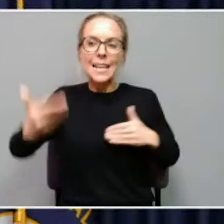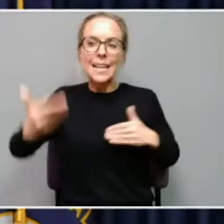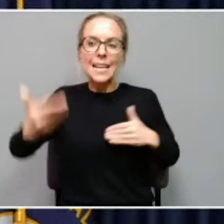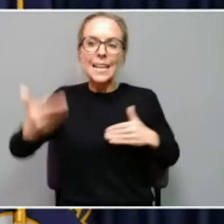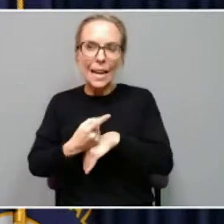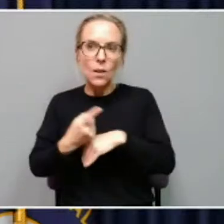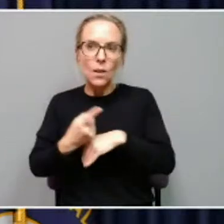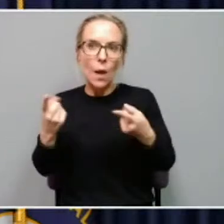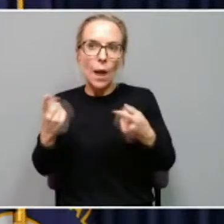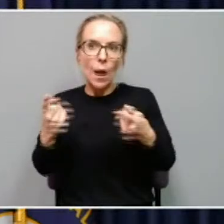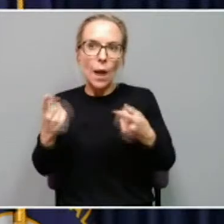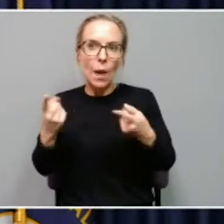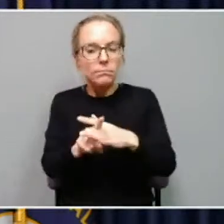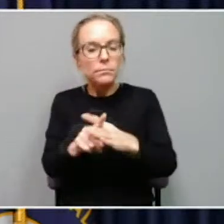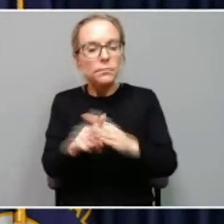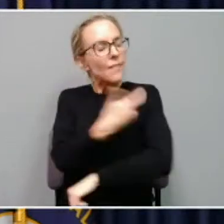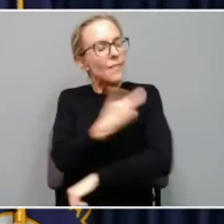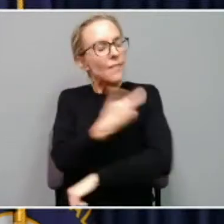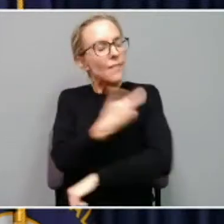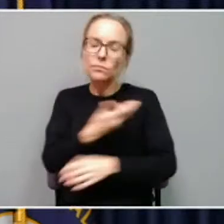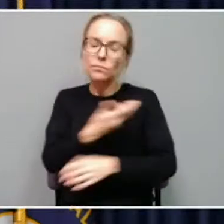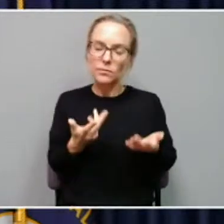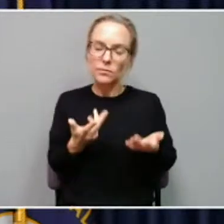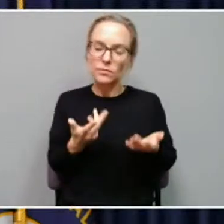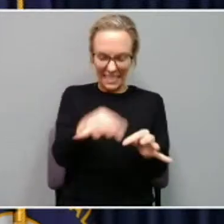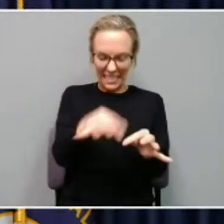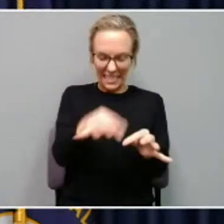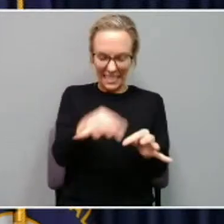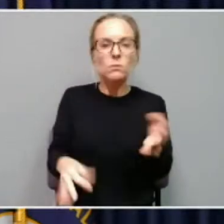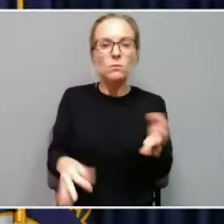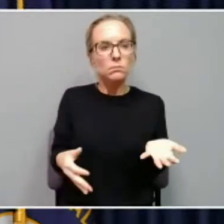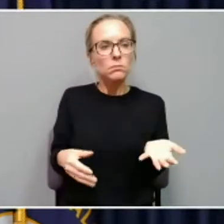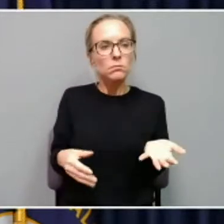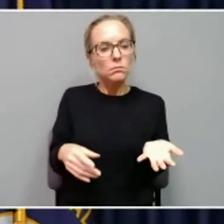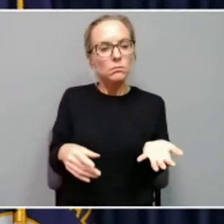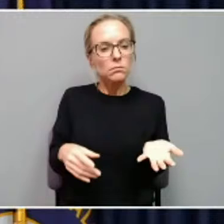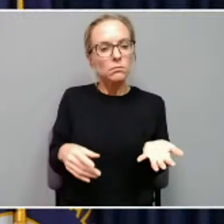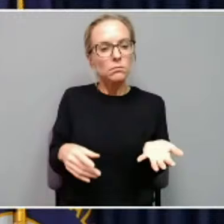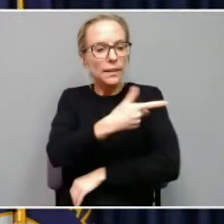Get vaccinated. It's that simple. Get vaccinated.